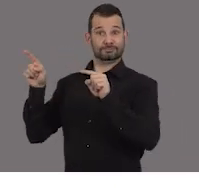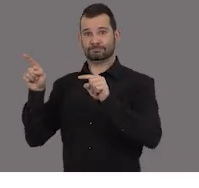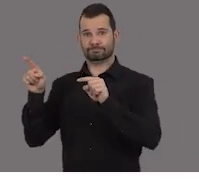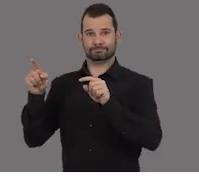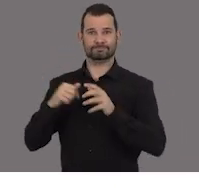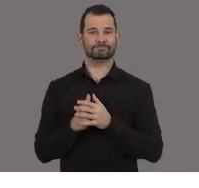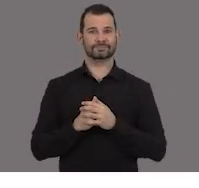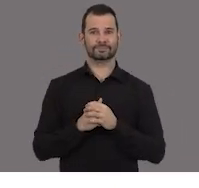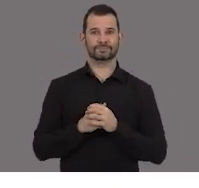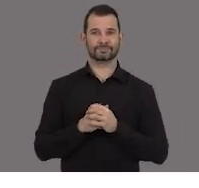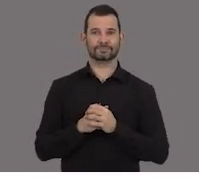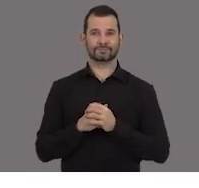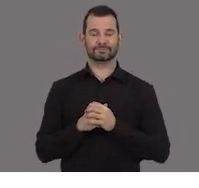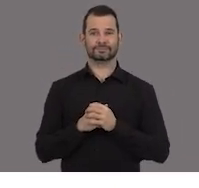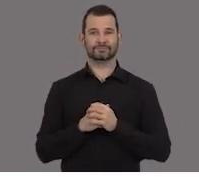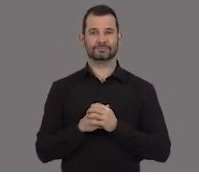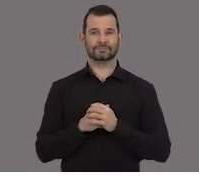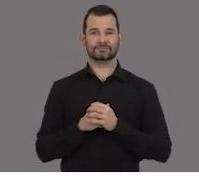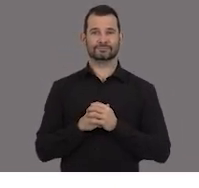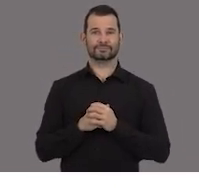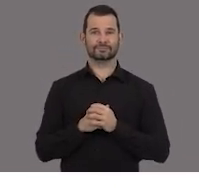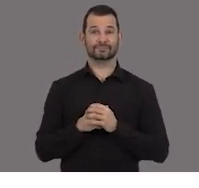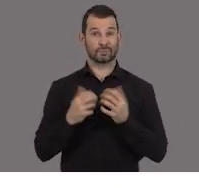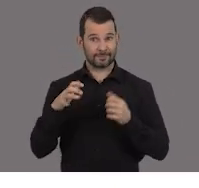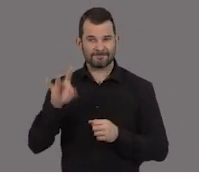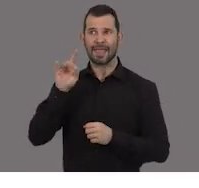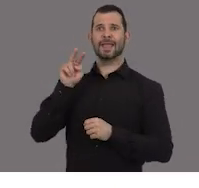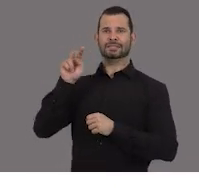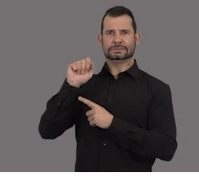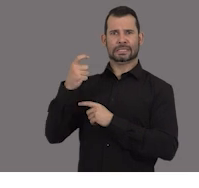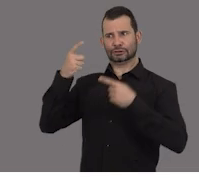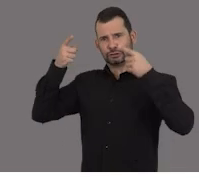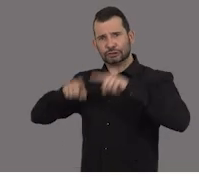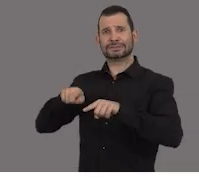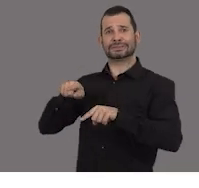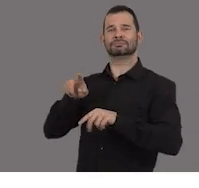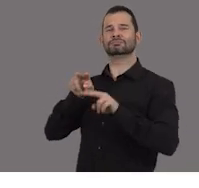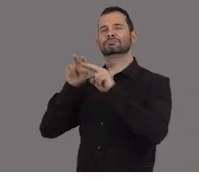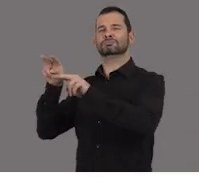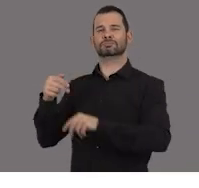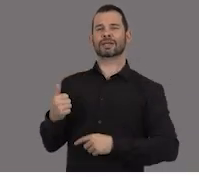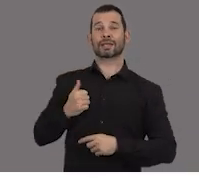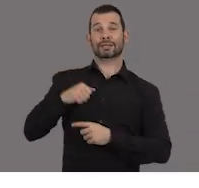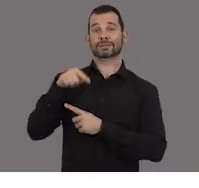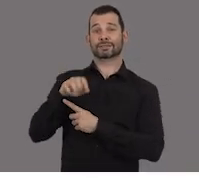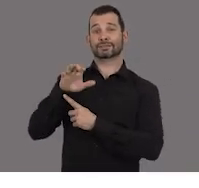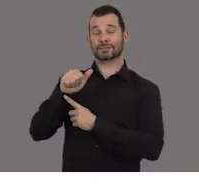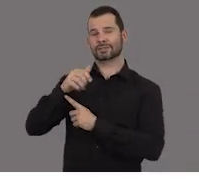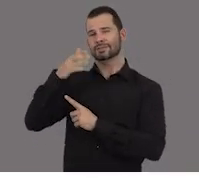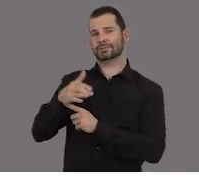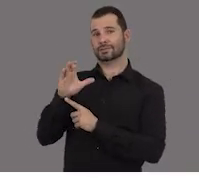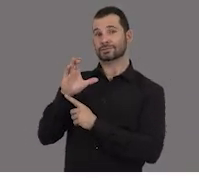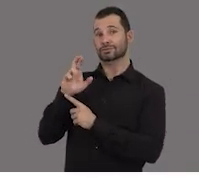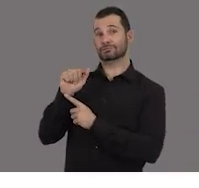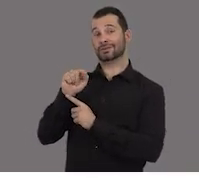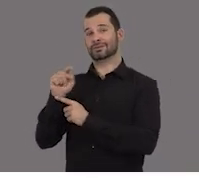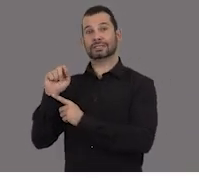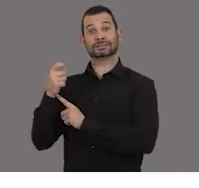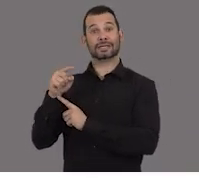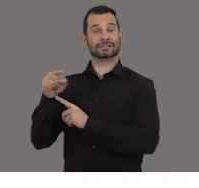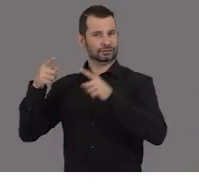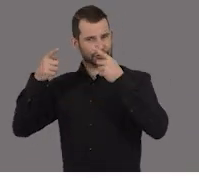treaty between Canada and that country. To find a tax treaty, go to